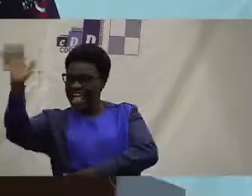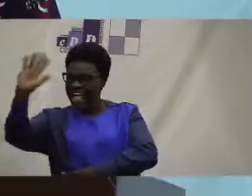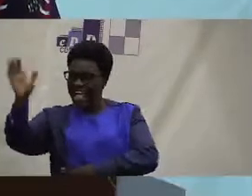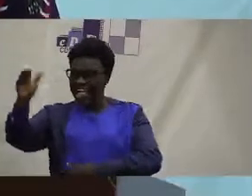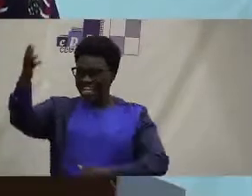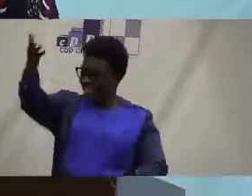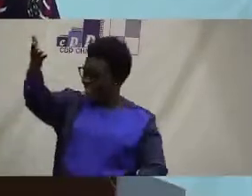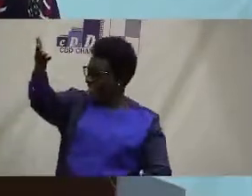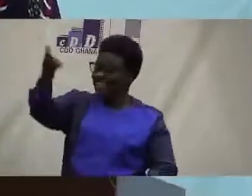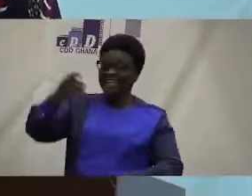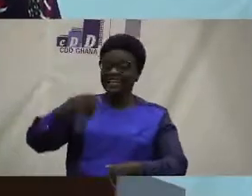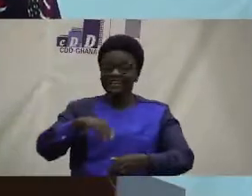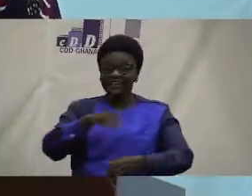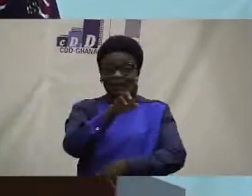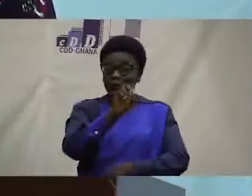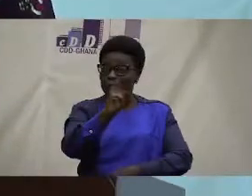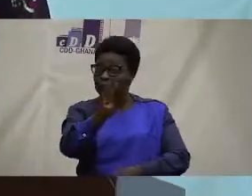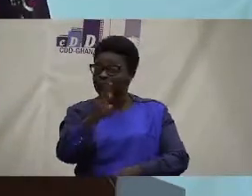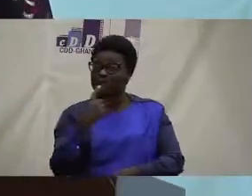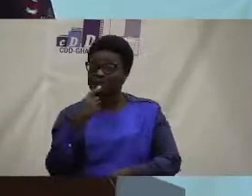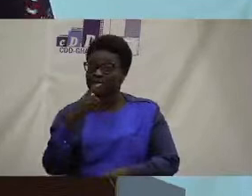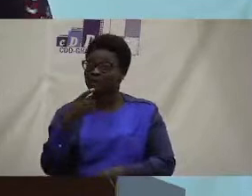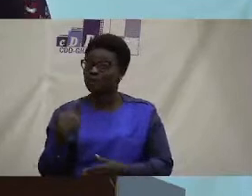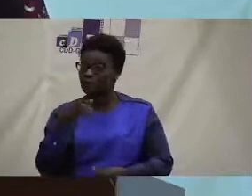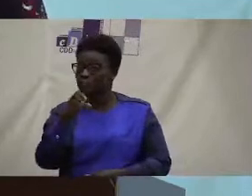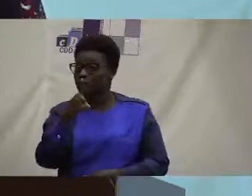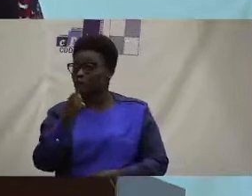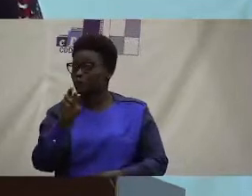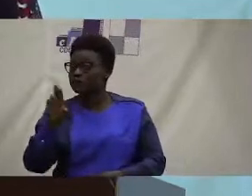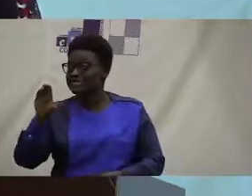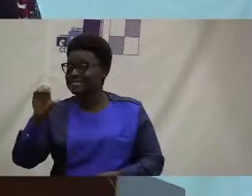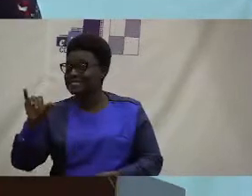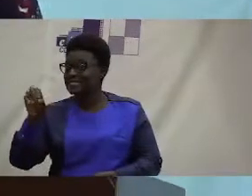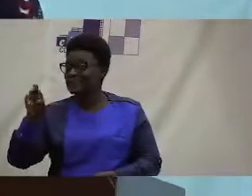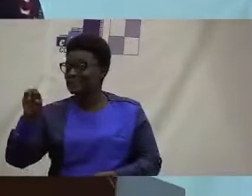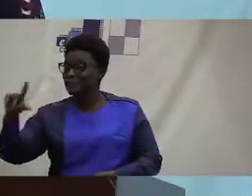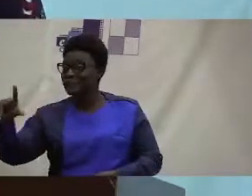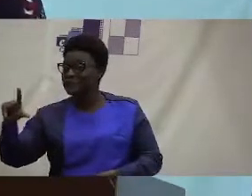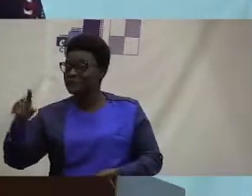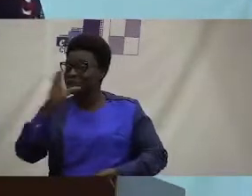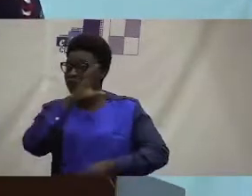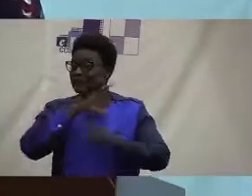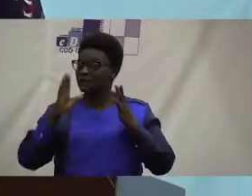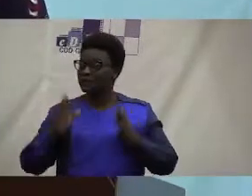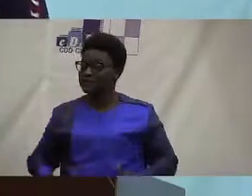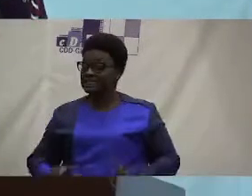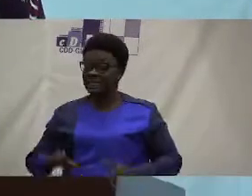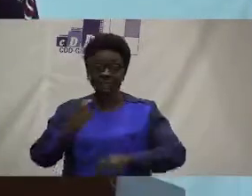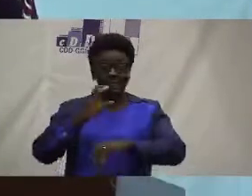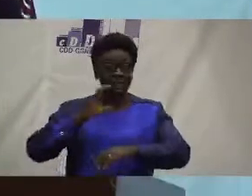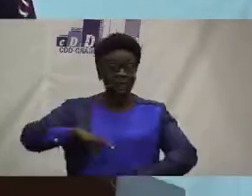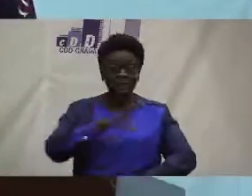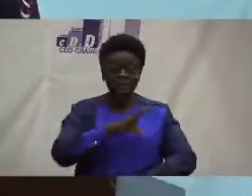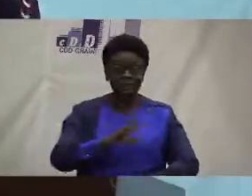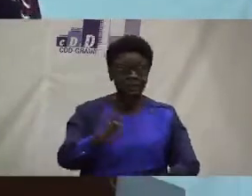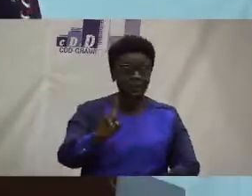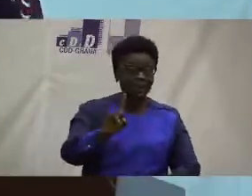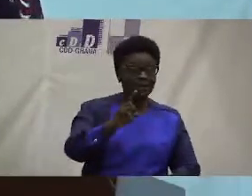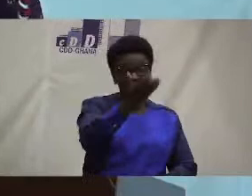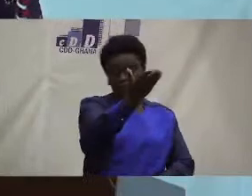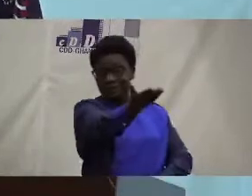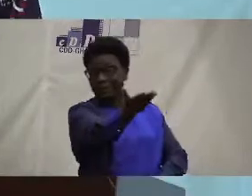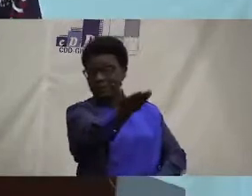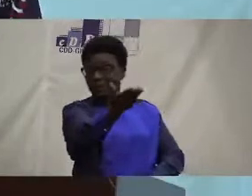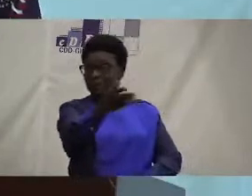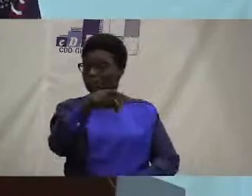you. We have Reverend Dr. Cyril Fayose with the Christian Council, General Secretary, Christian Council. We're right there. Thank you so